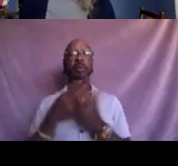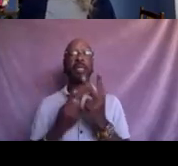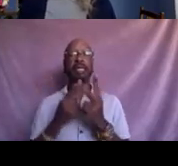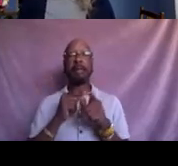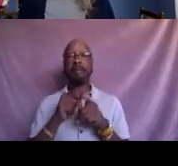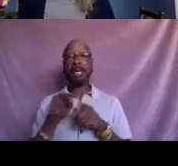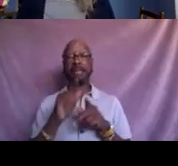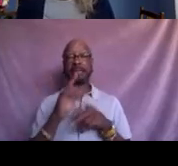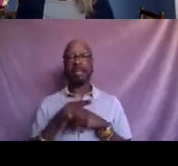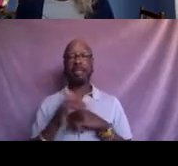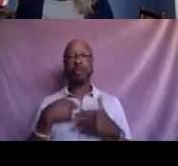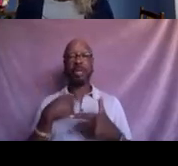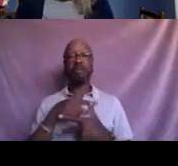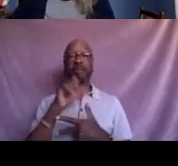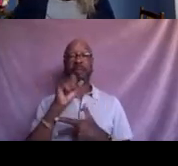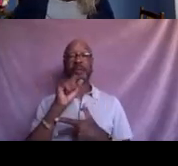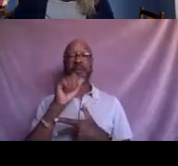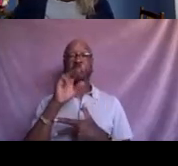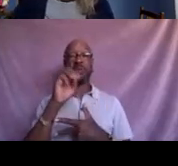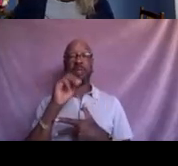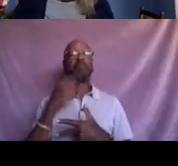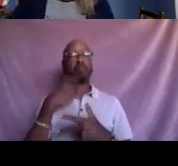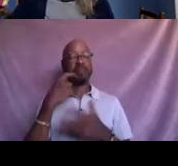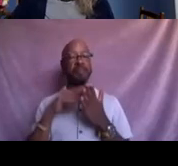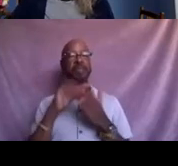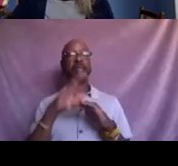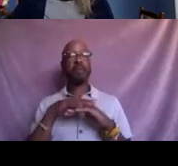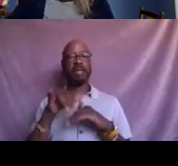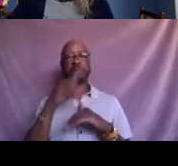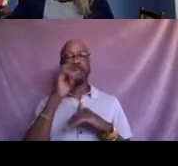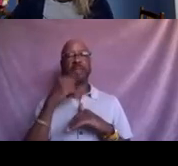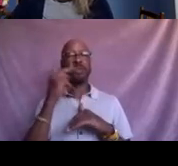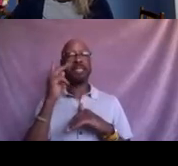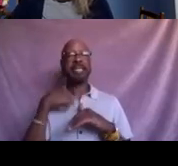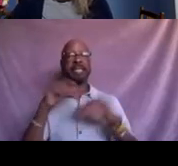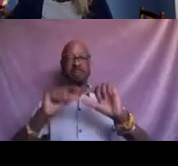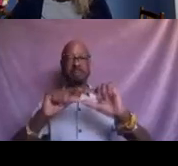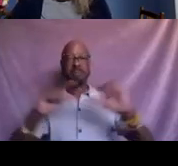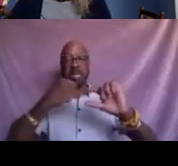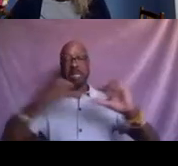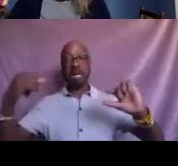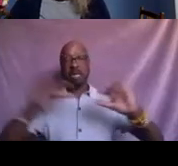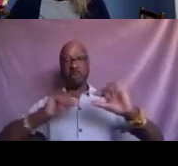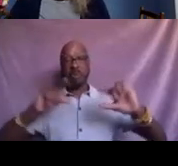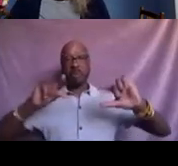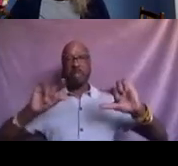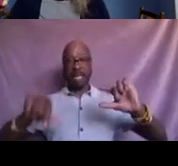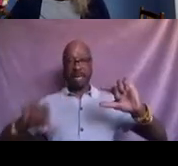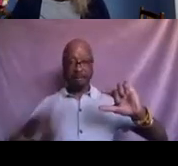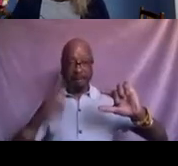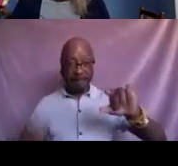You have the stream, and I can tell I'm on the stream because there's this thick, dark line. I've got this arrow pointing to that thick, dark